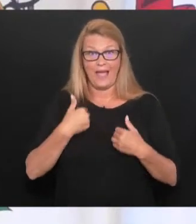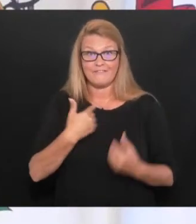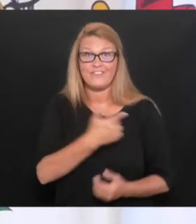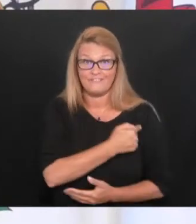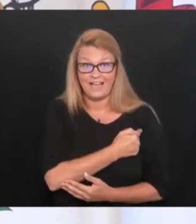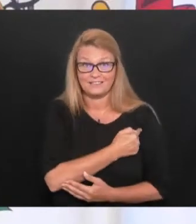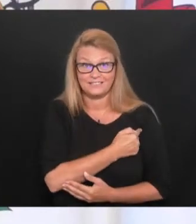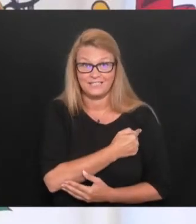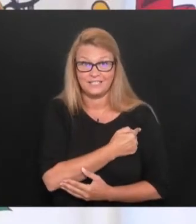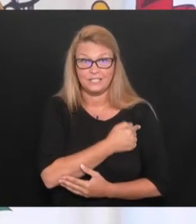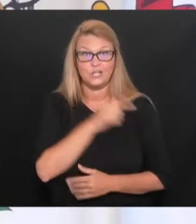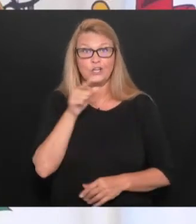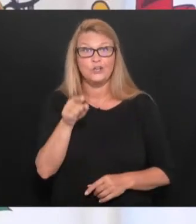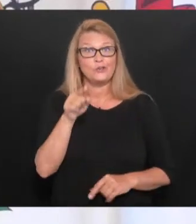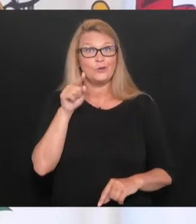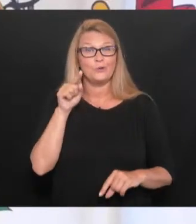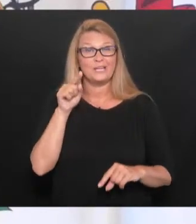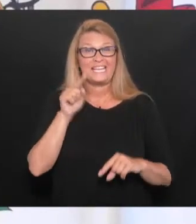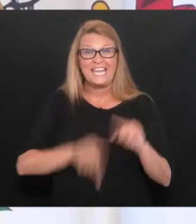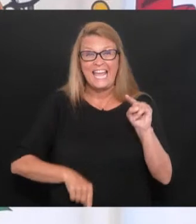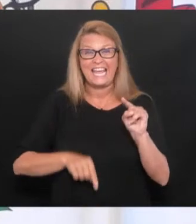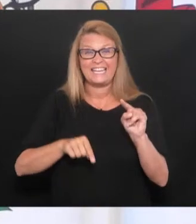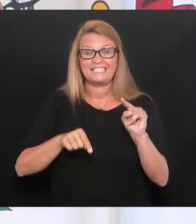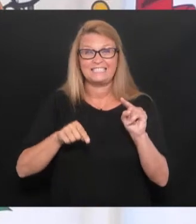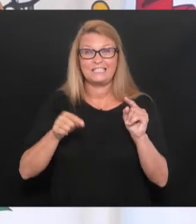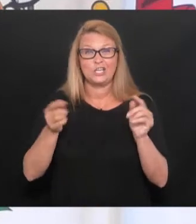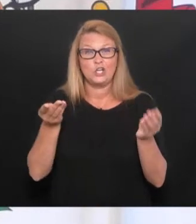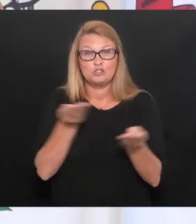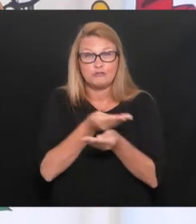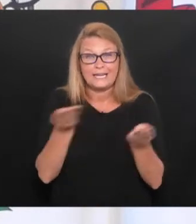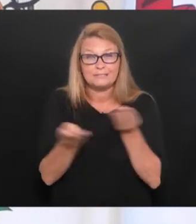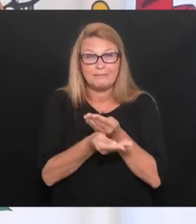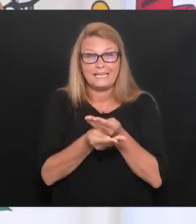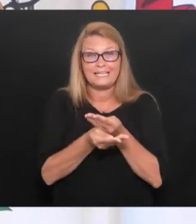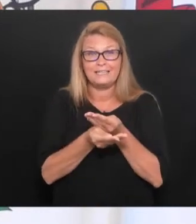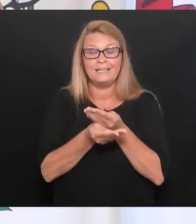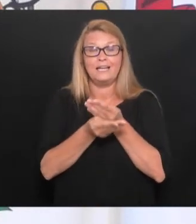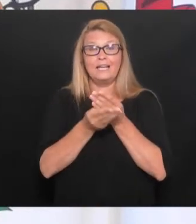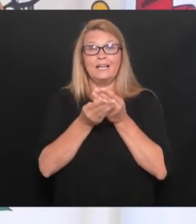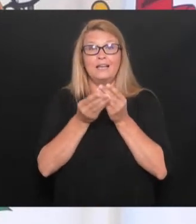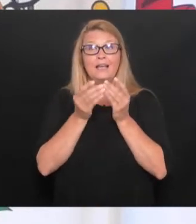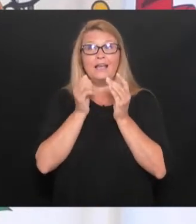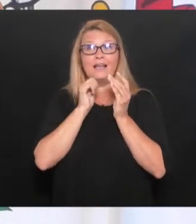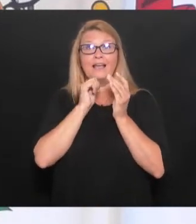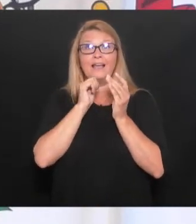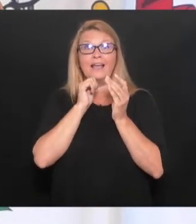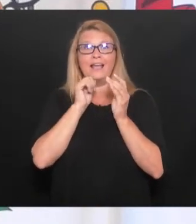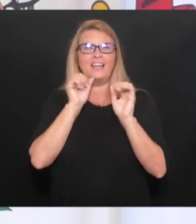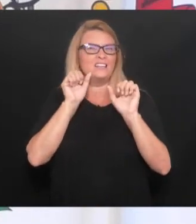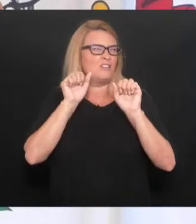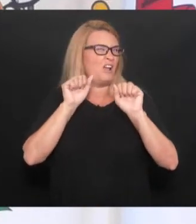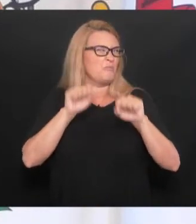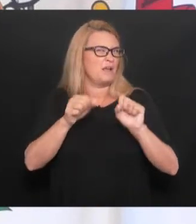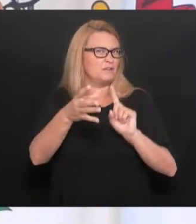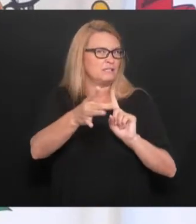vaccinated, you can't hardly transmit this, and there's not much of a chance that you're going to get the Delta variant.